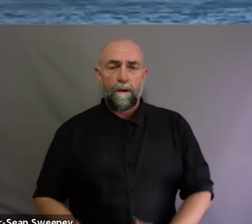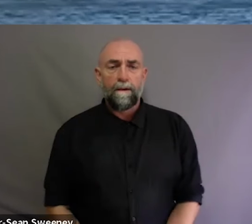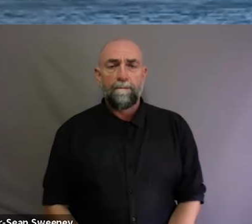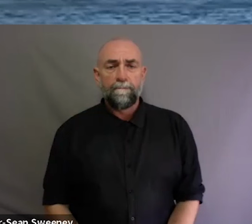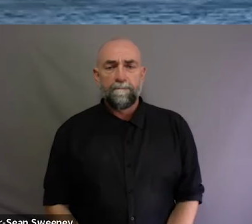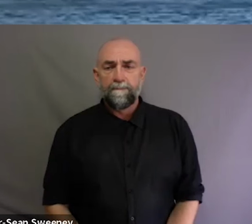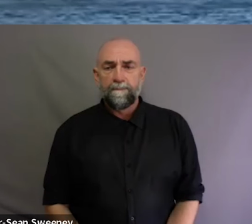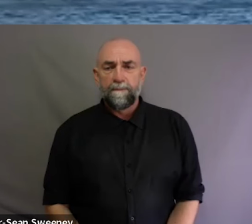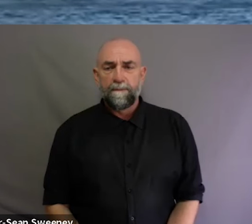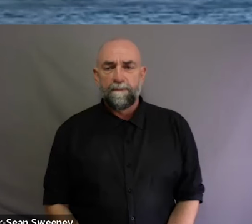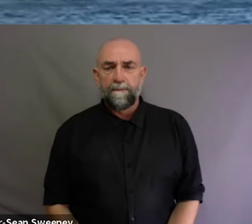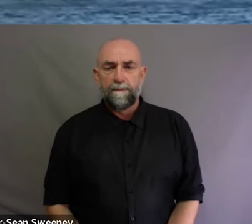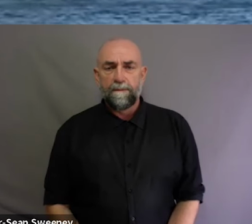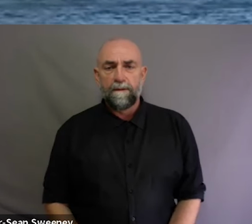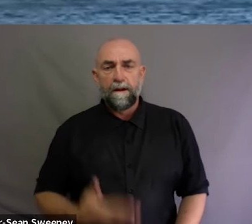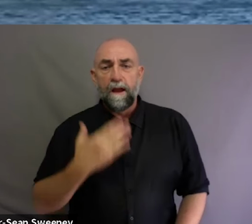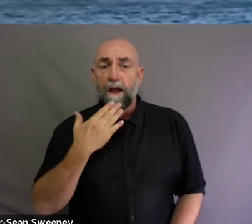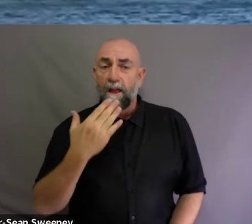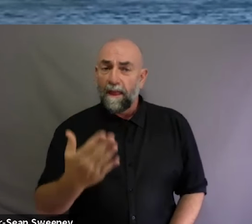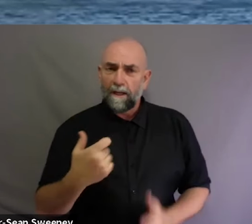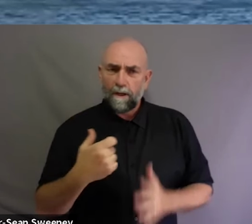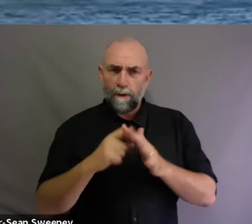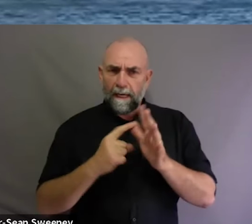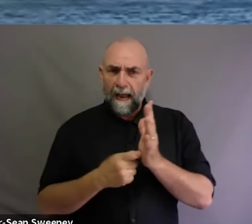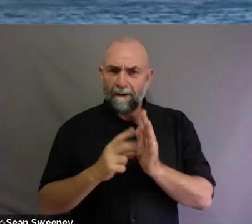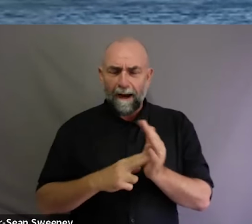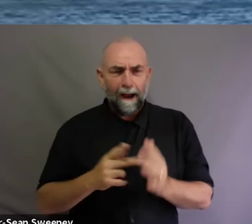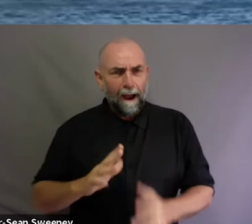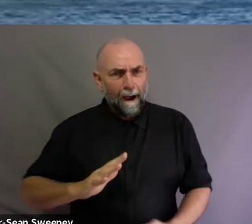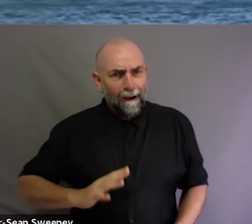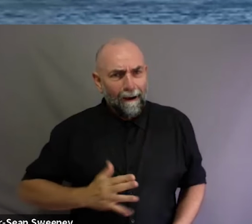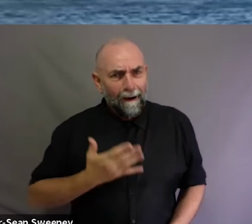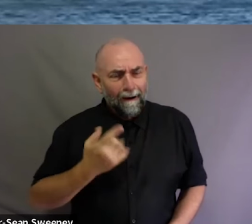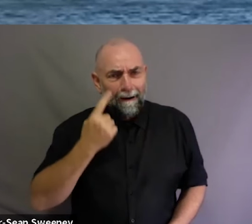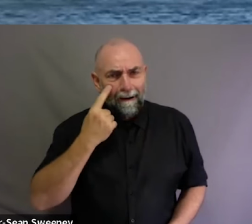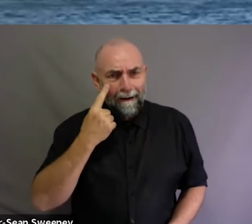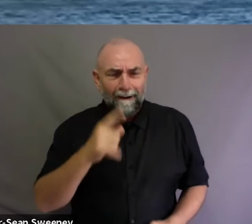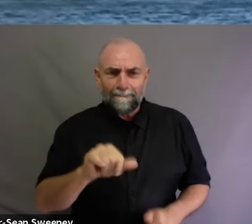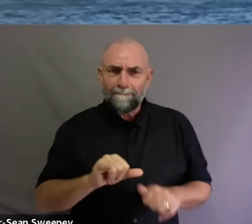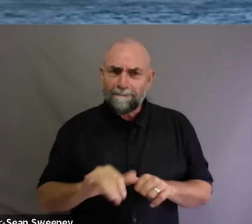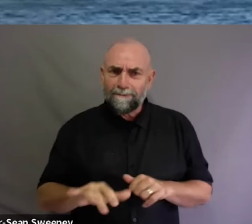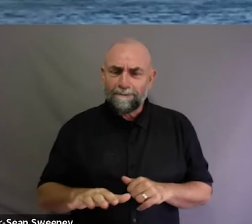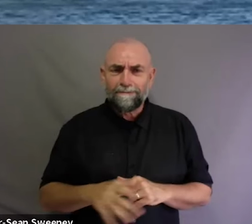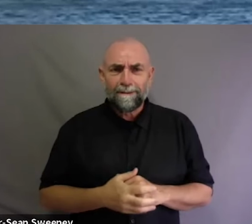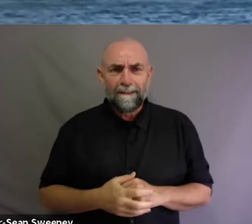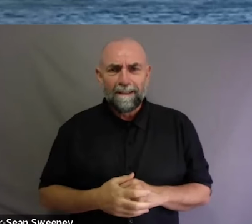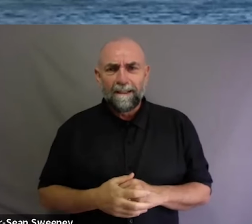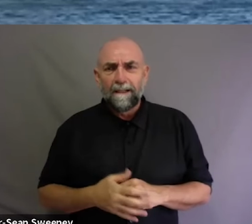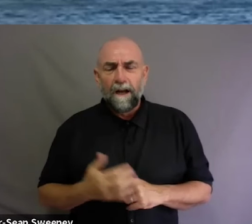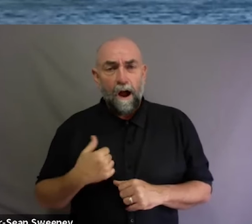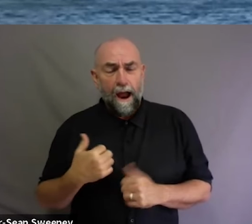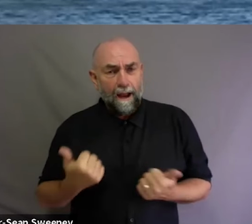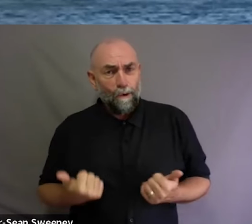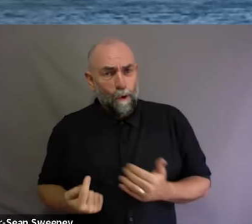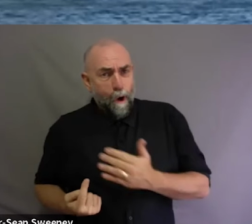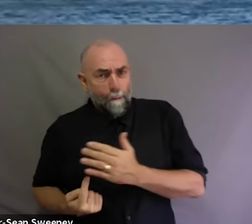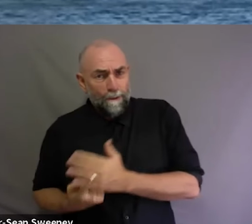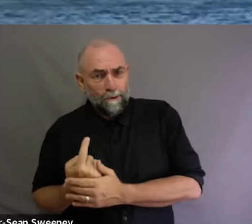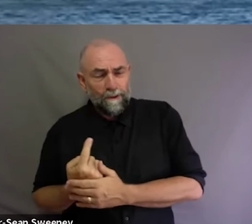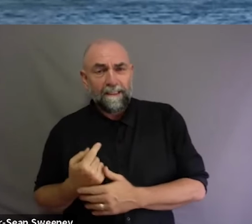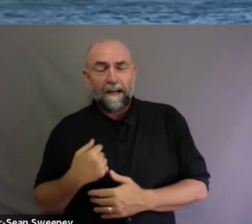Thank you so much, Karen. That is just so interesting and so cool. I was very happy that I had the opportunity to get